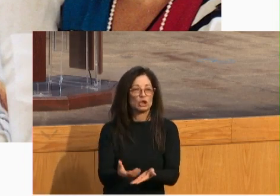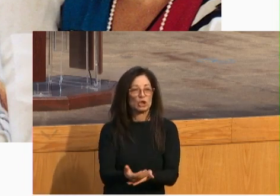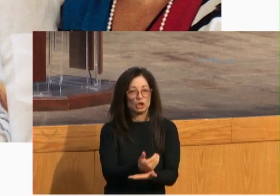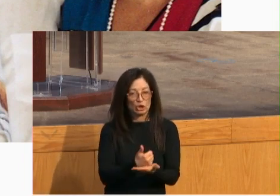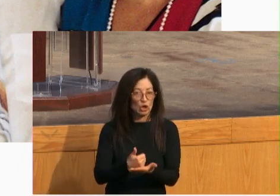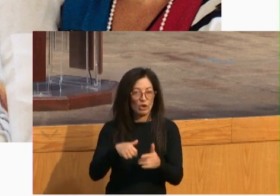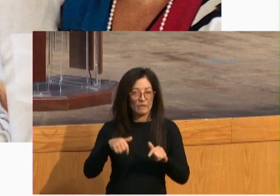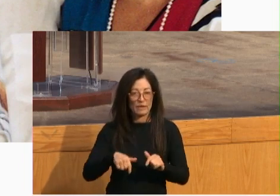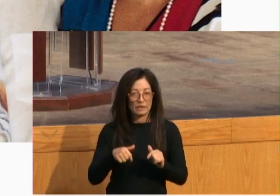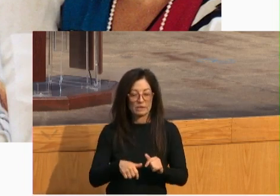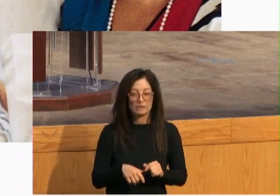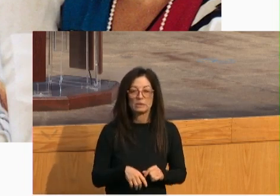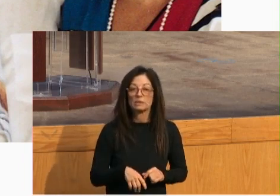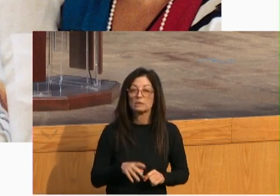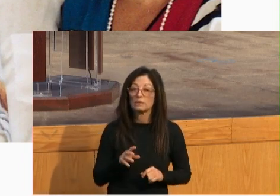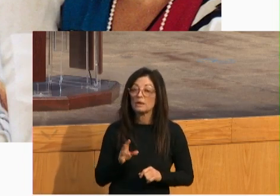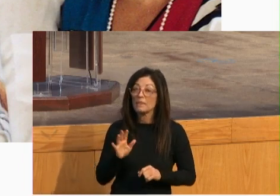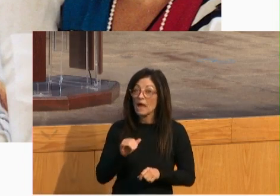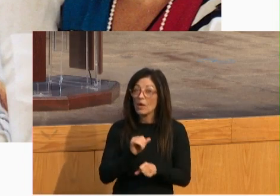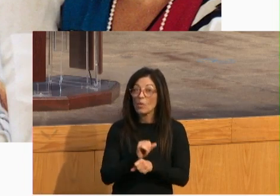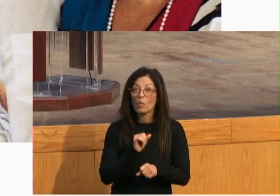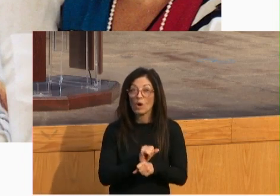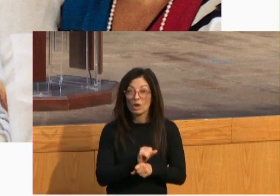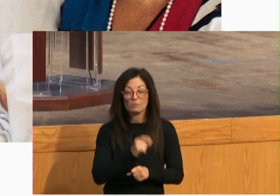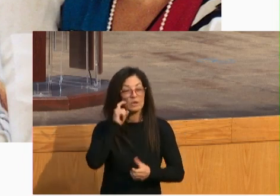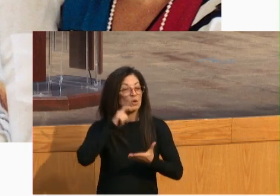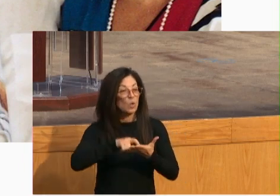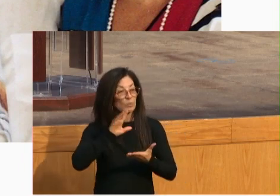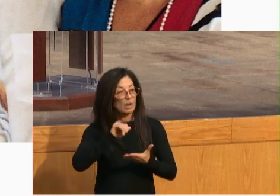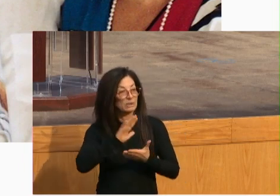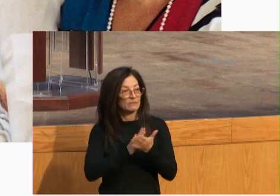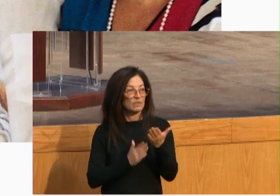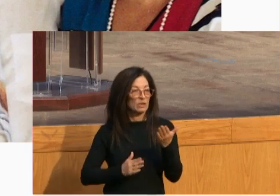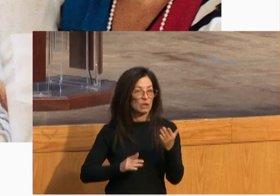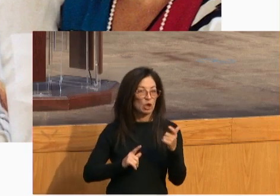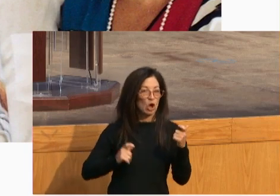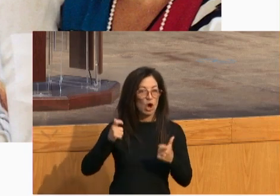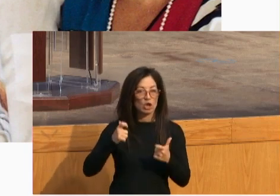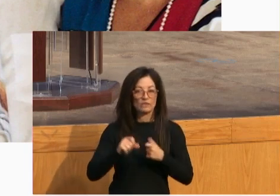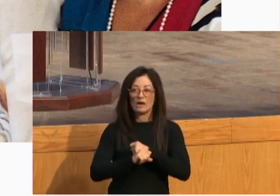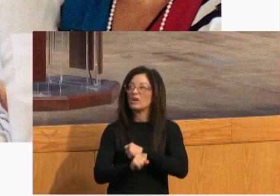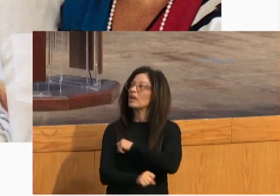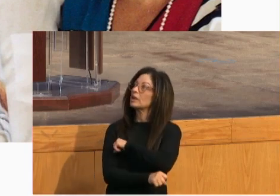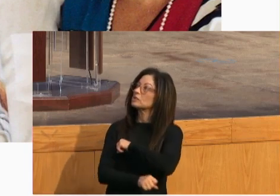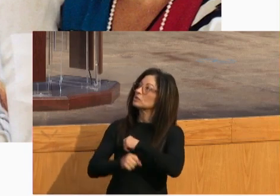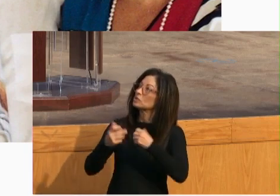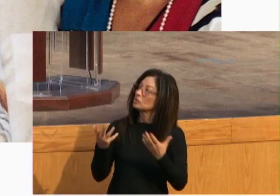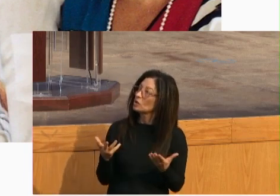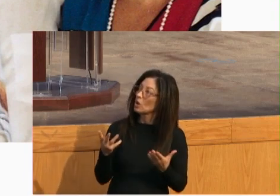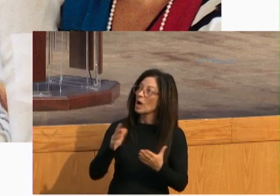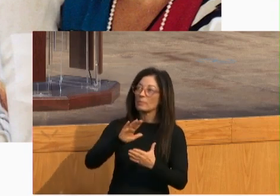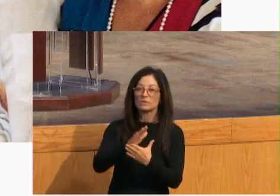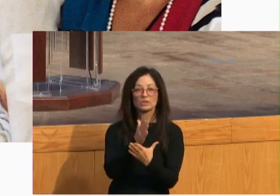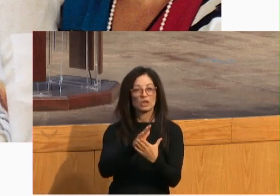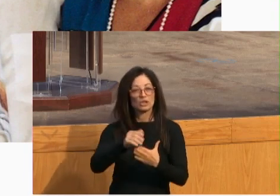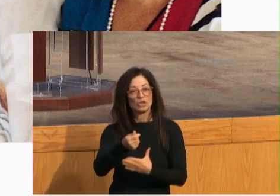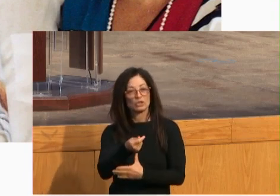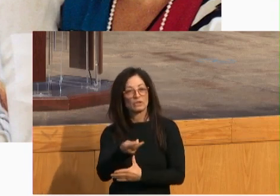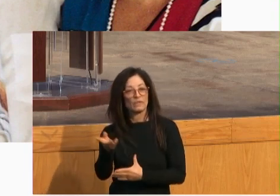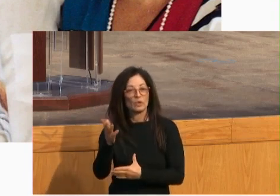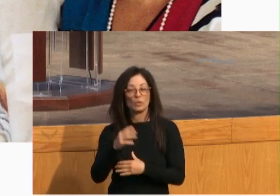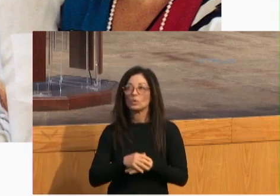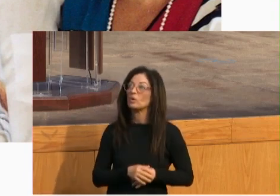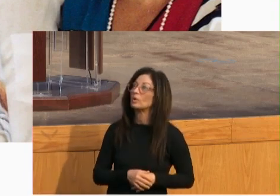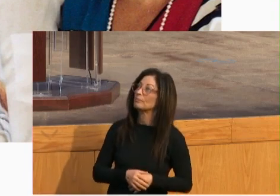and that work has been noticed by some very large foundations. So I'm going to share just a few of them with you. The